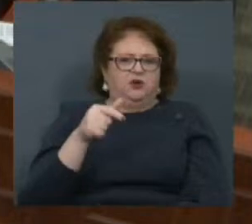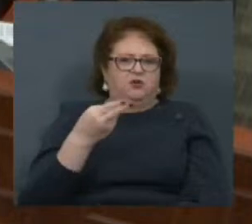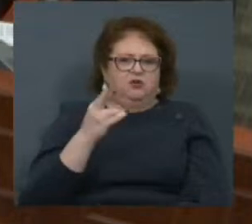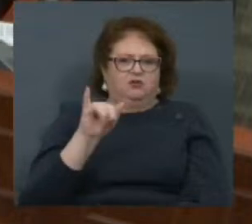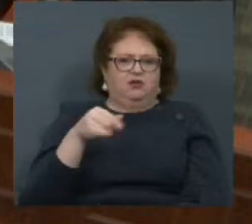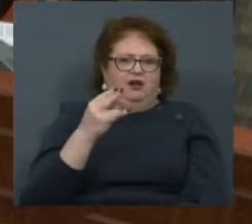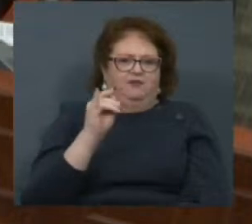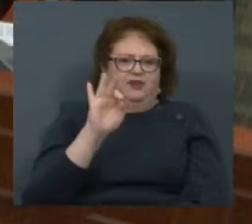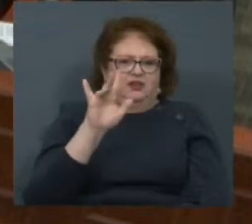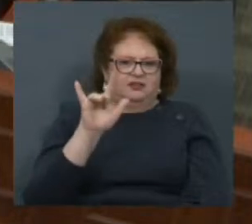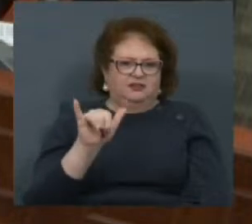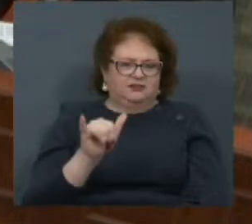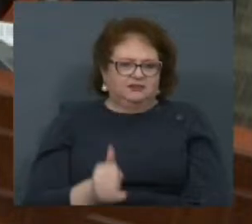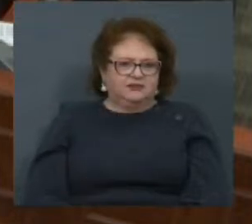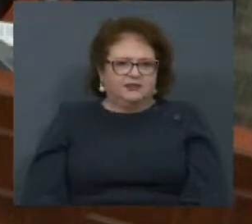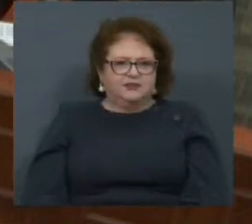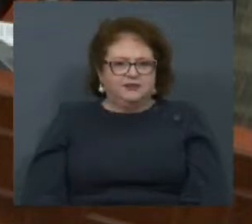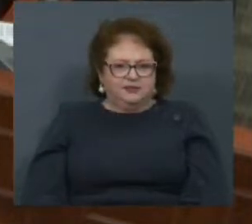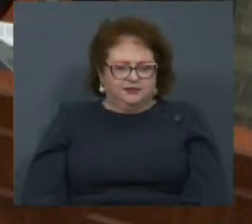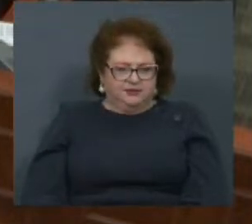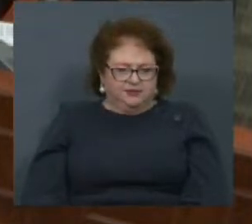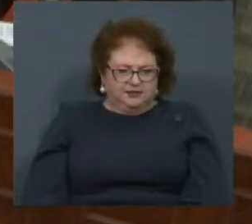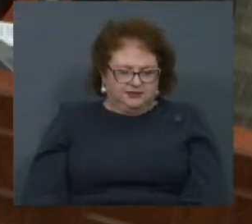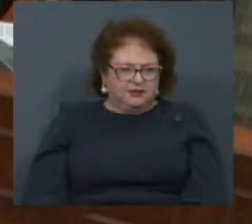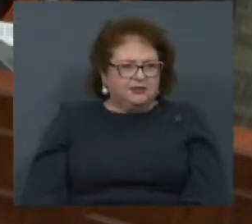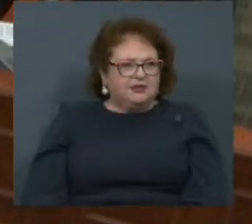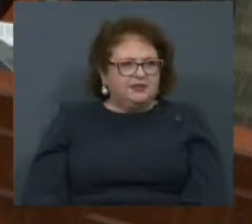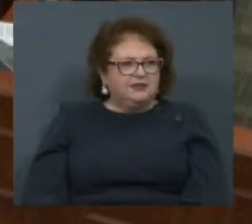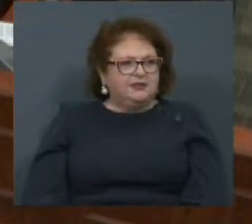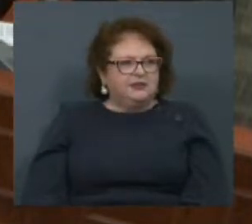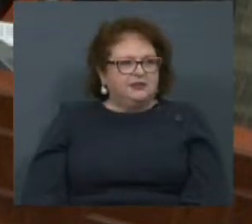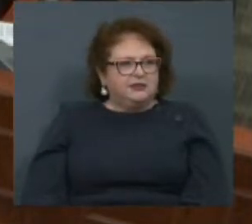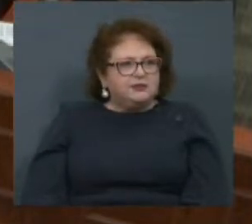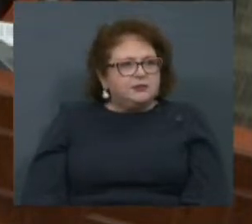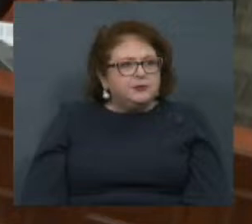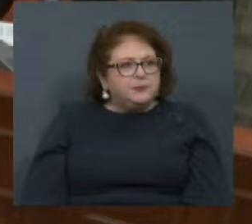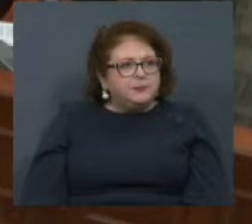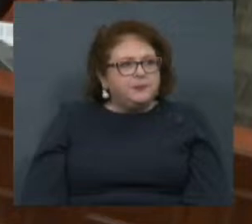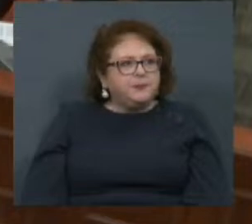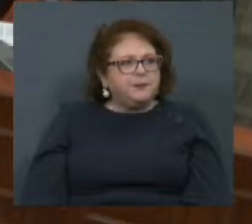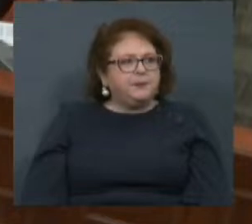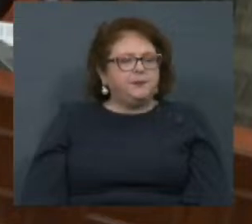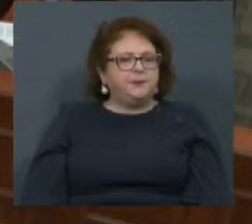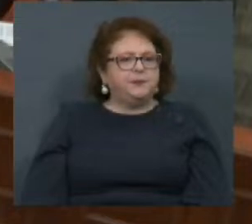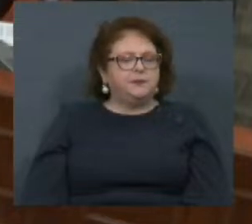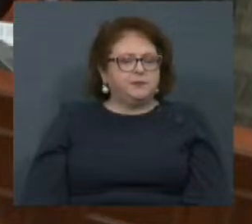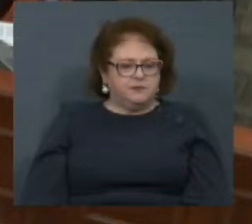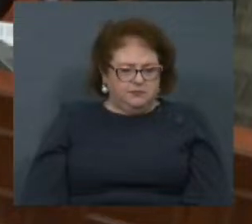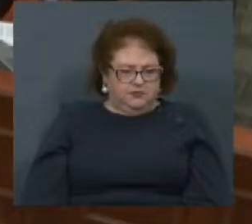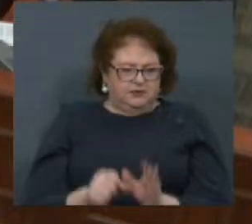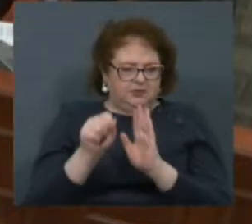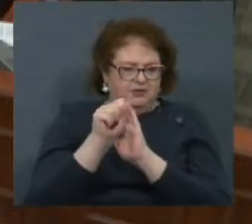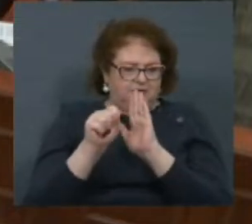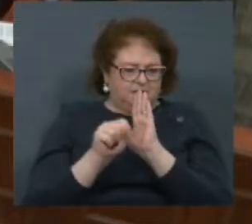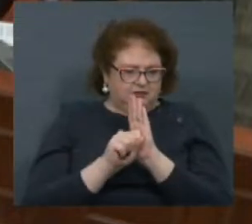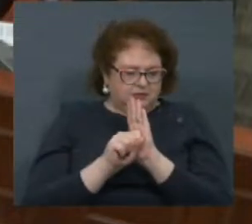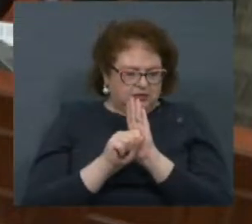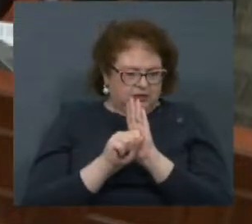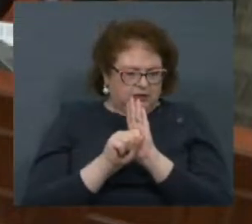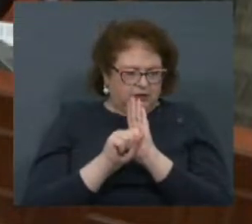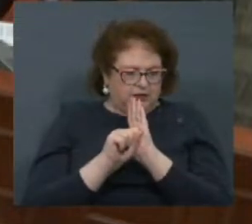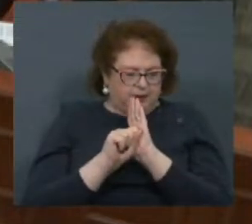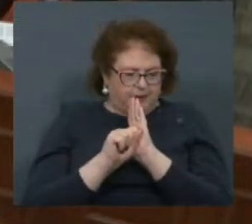access, and also defense against state violence that these folks are trying to